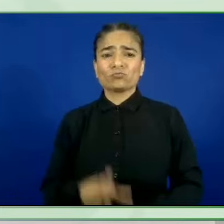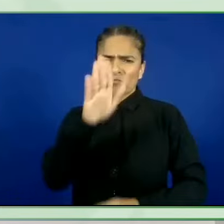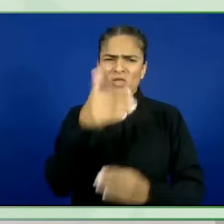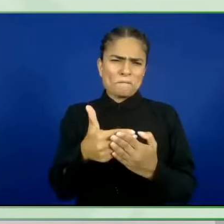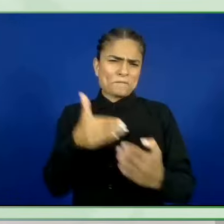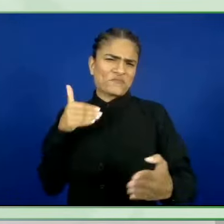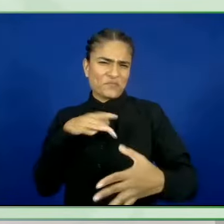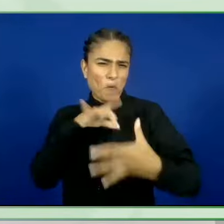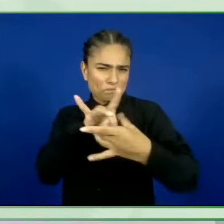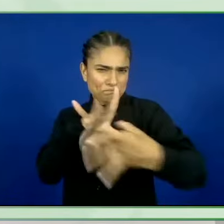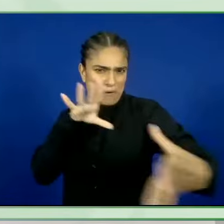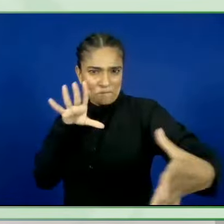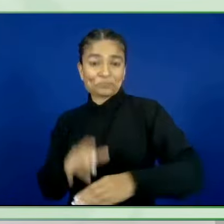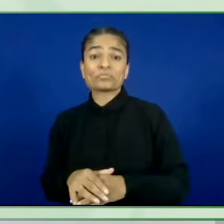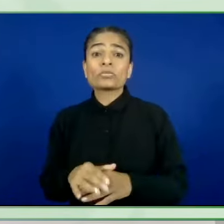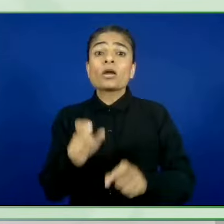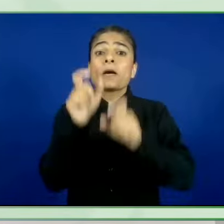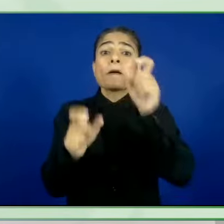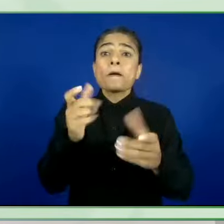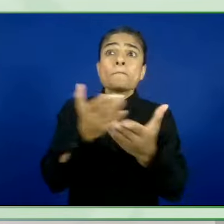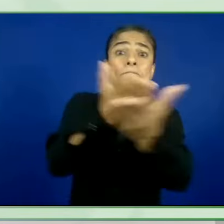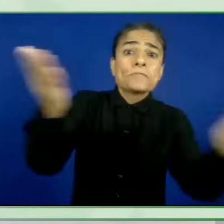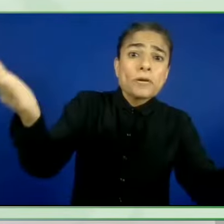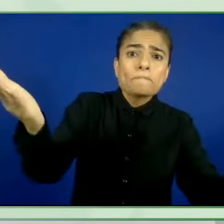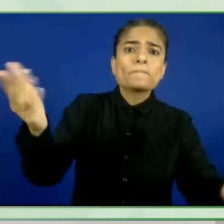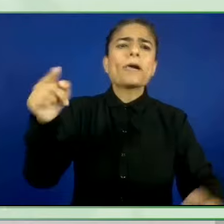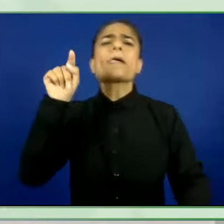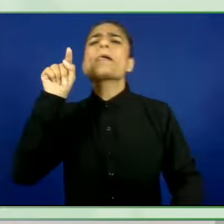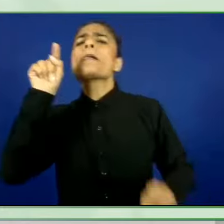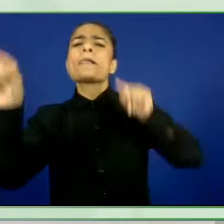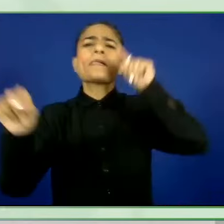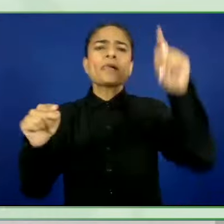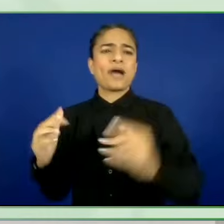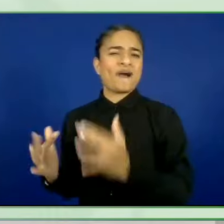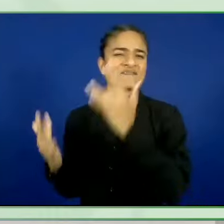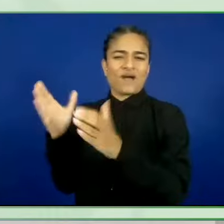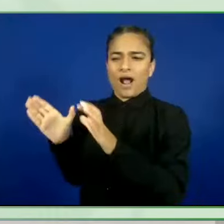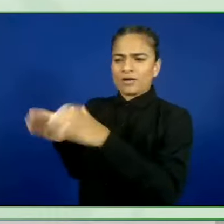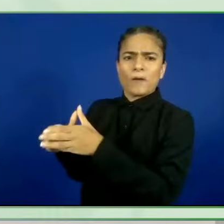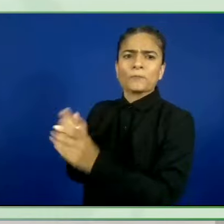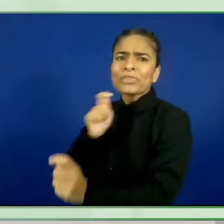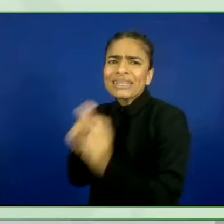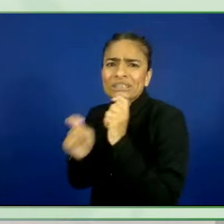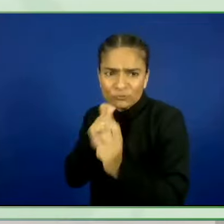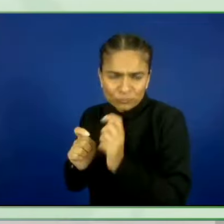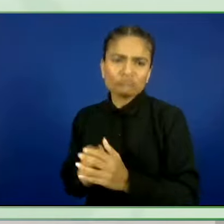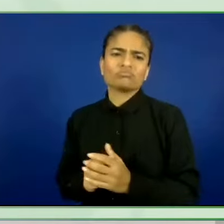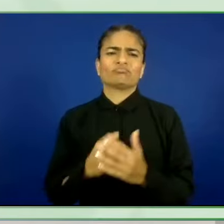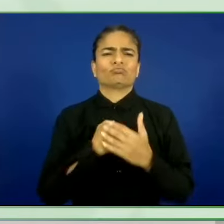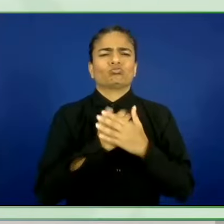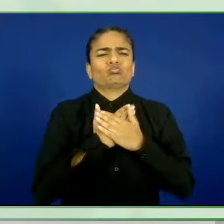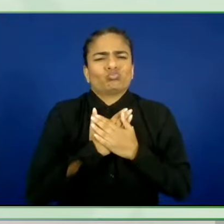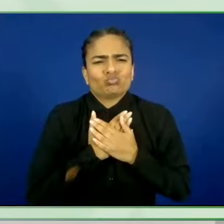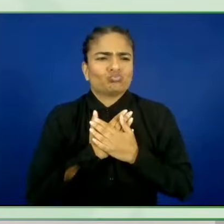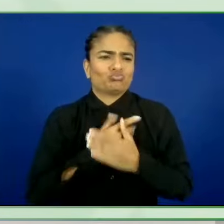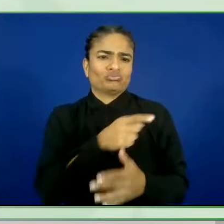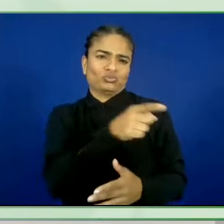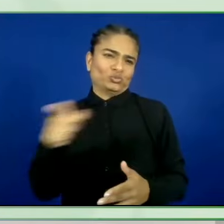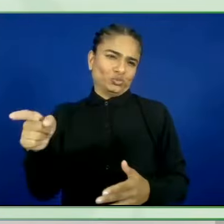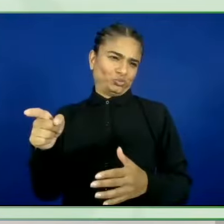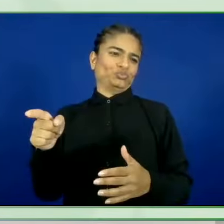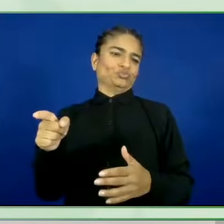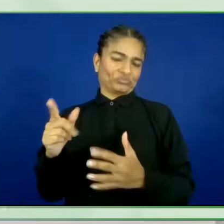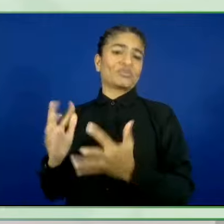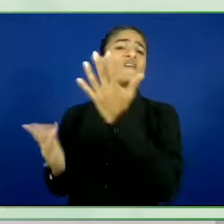my fireside chats or interviews, I'd love you to leave me and listeners